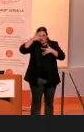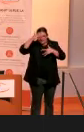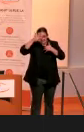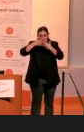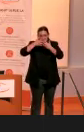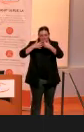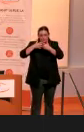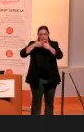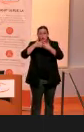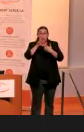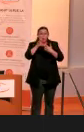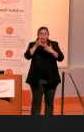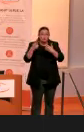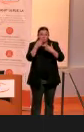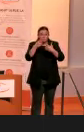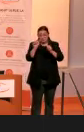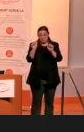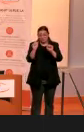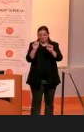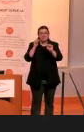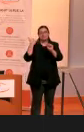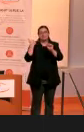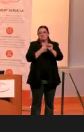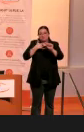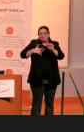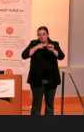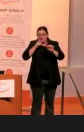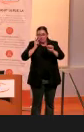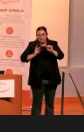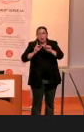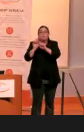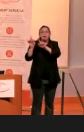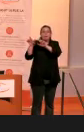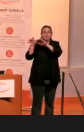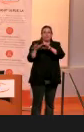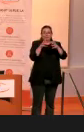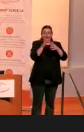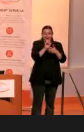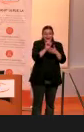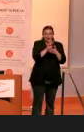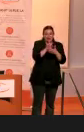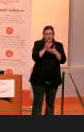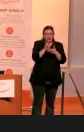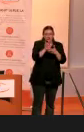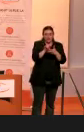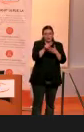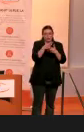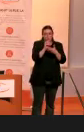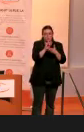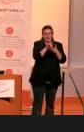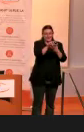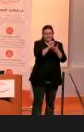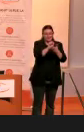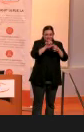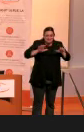with rheumatoid, but a huge amount of especially the erythrocyte complement